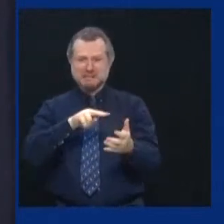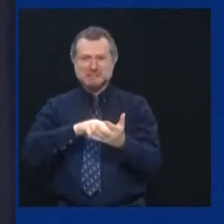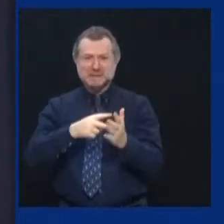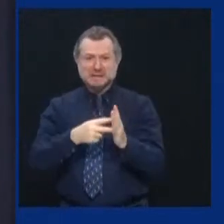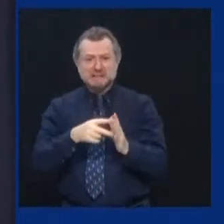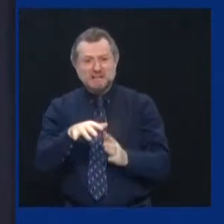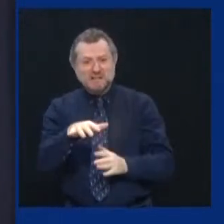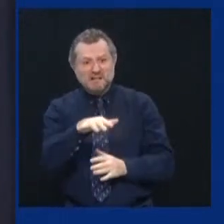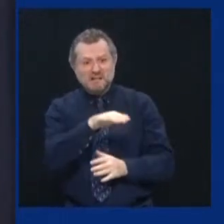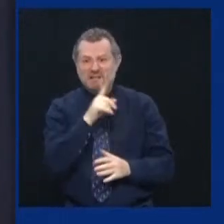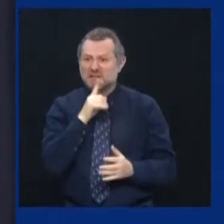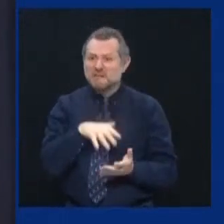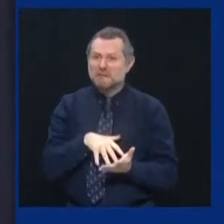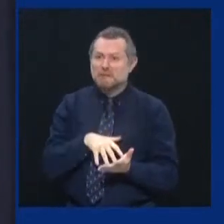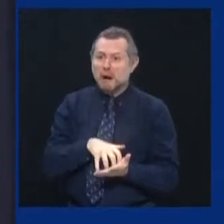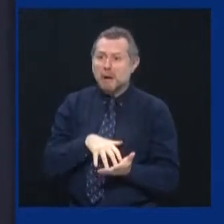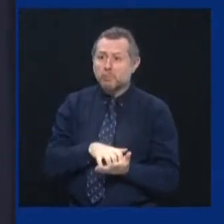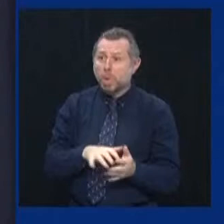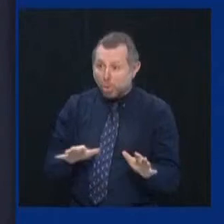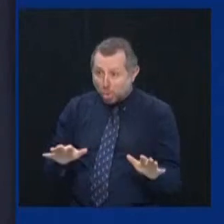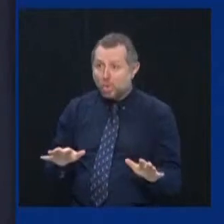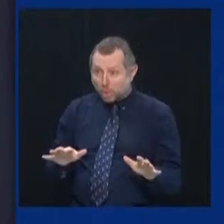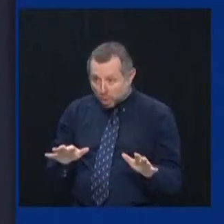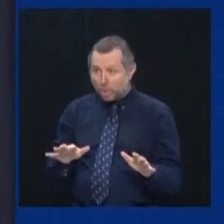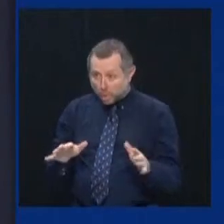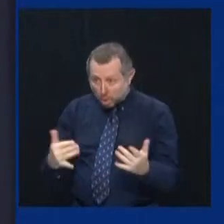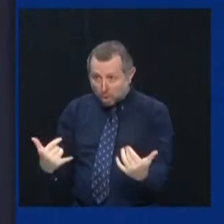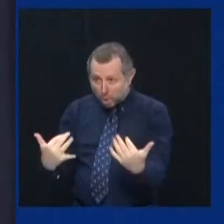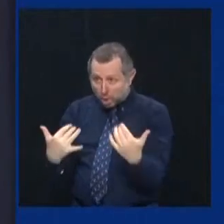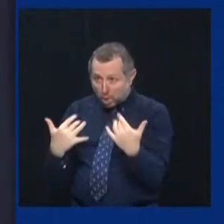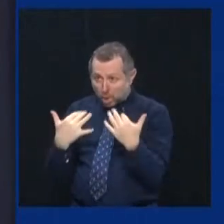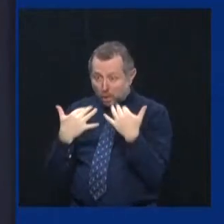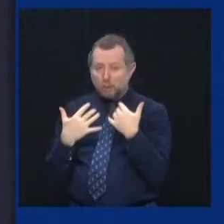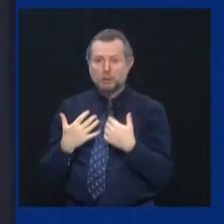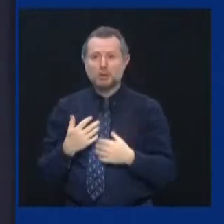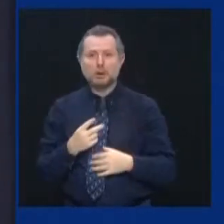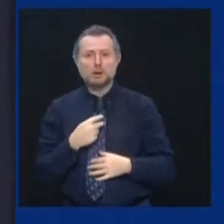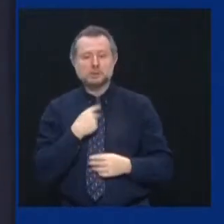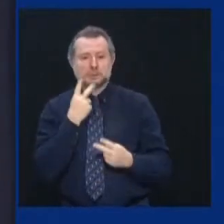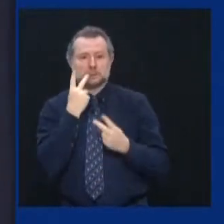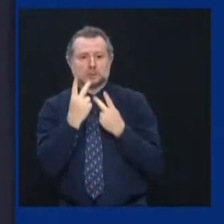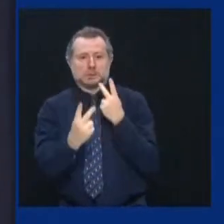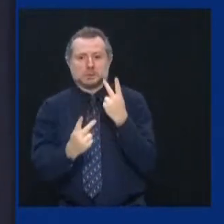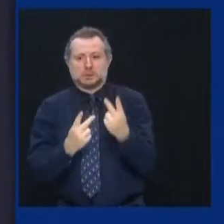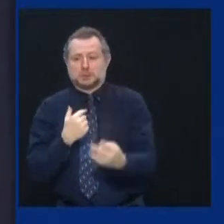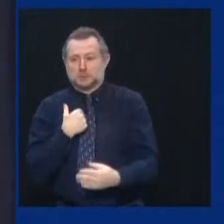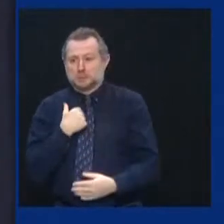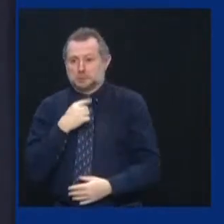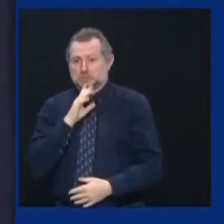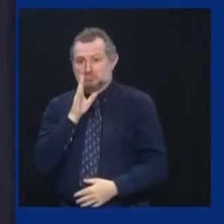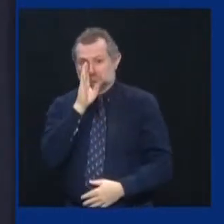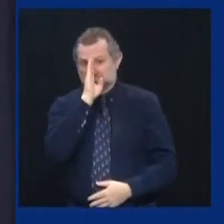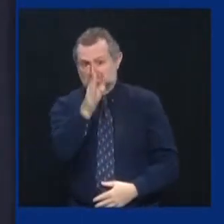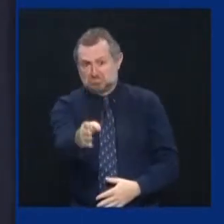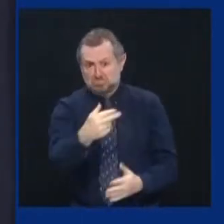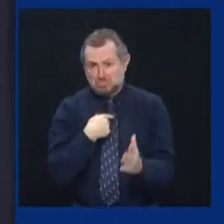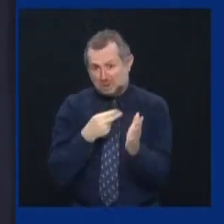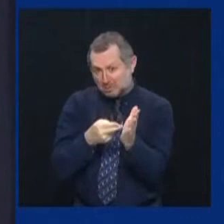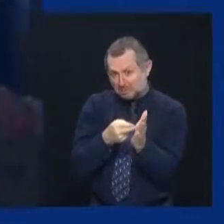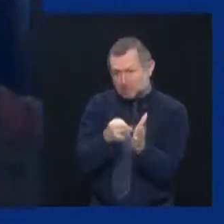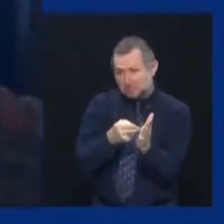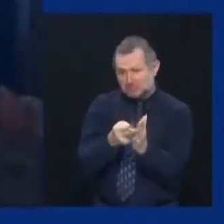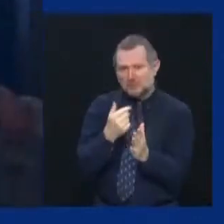nation? I mean, it is so disturbing on so many levels. I'll tell you the truth. I can't stop thinking